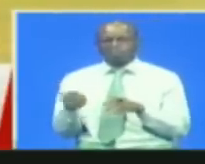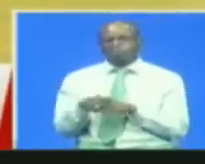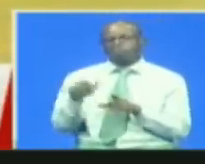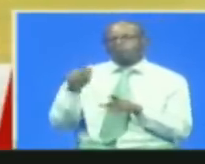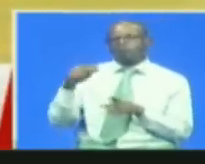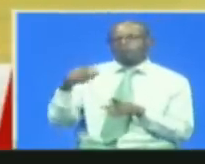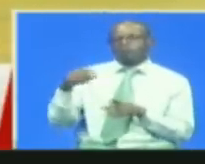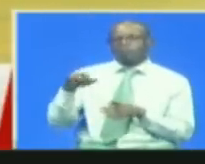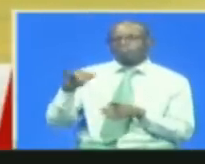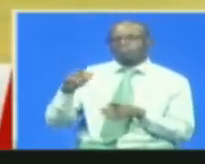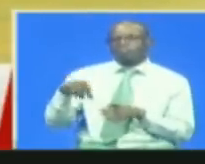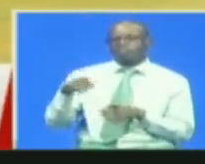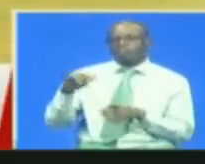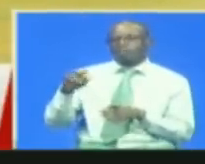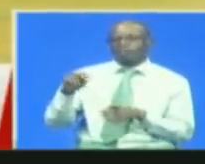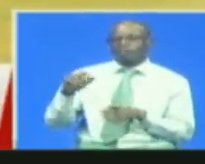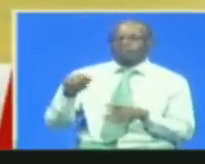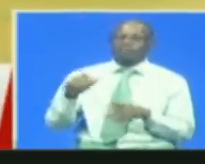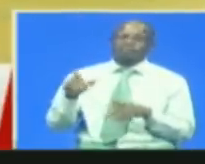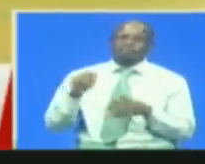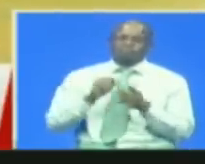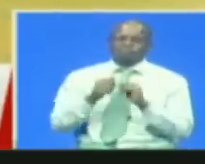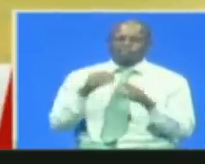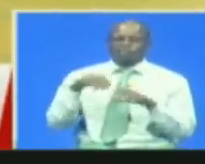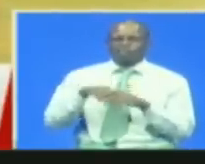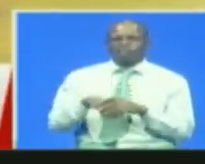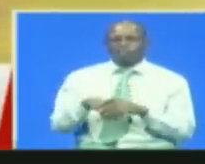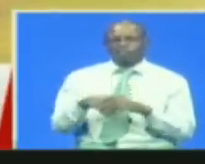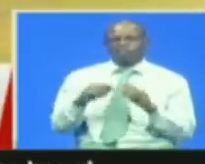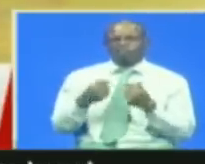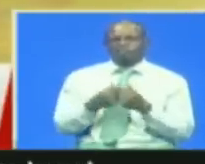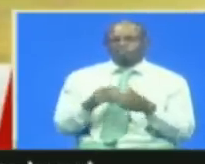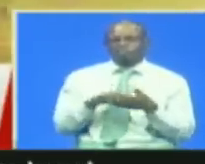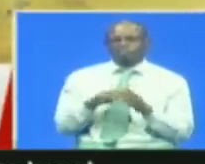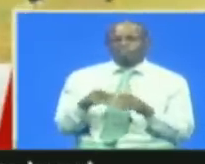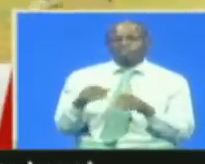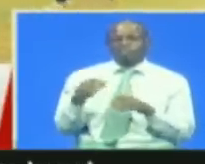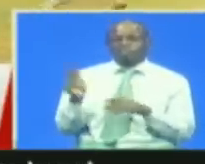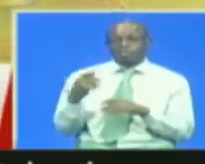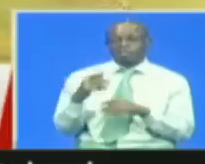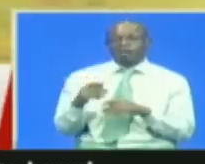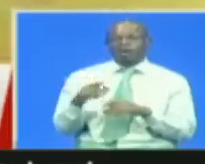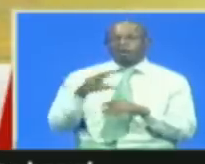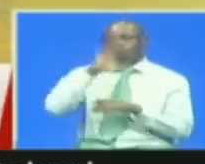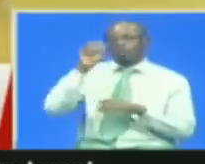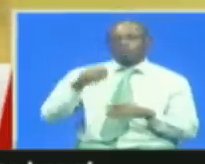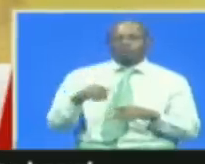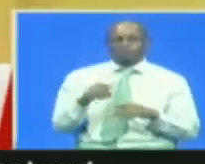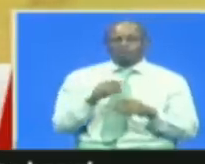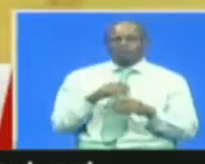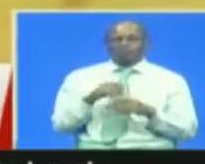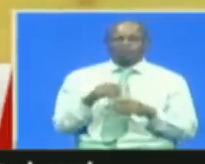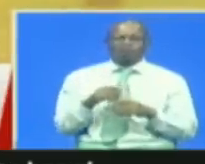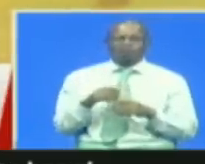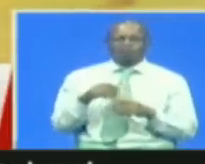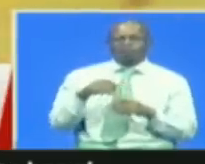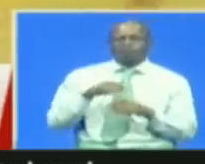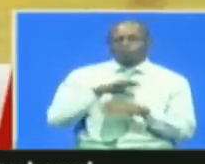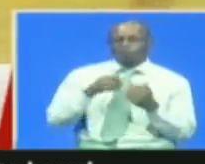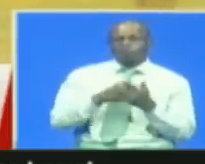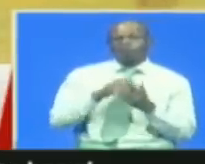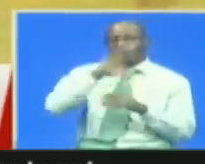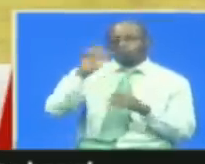sole libero player in the squad. Kenya, who are the All Africa Games defending champions, will line up against hosts Uganda, Rwanda, Ethiopia,